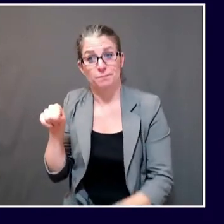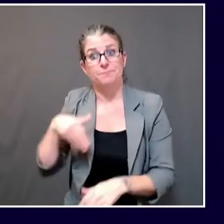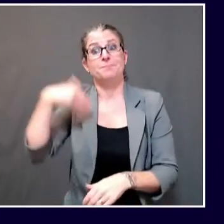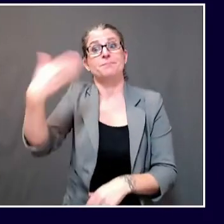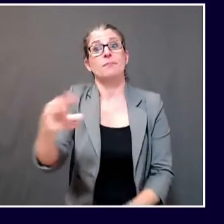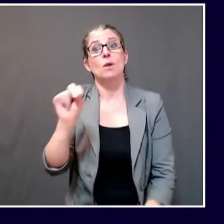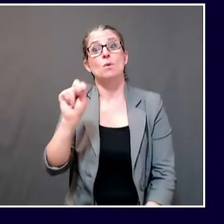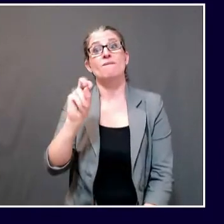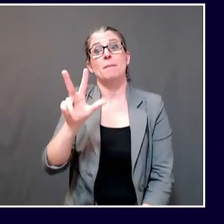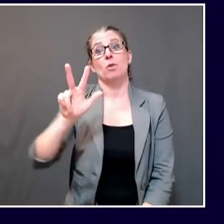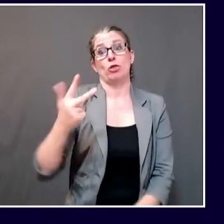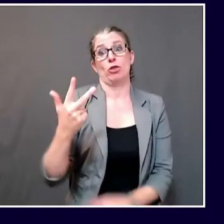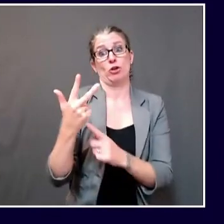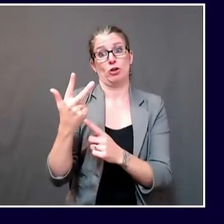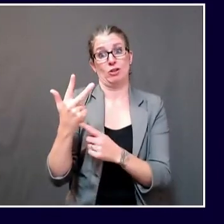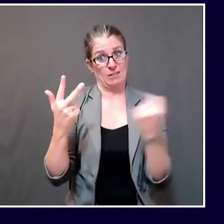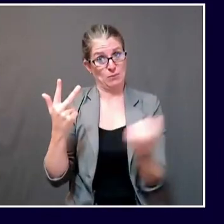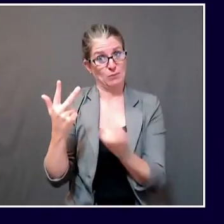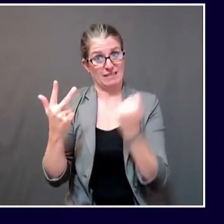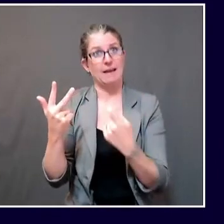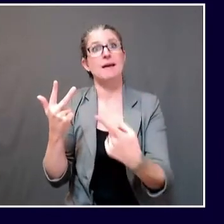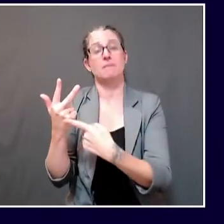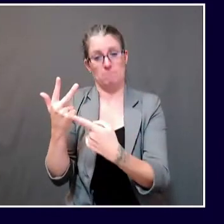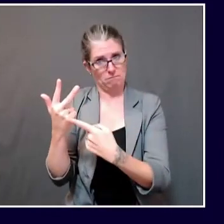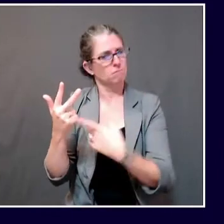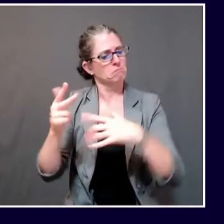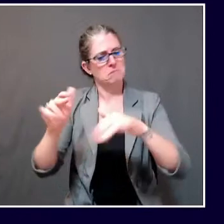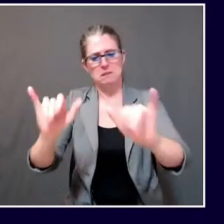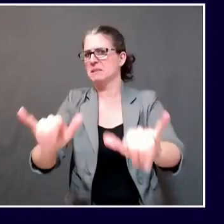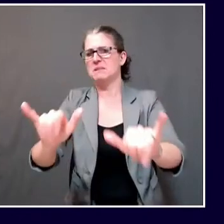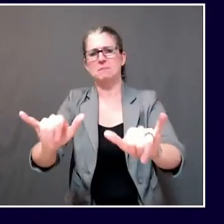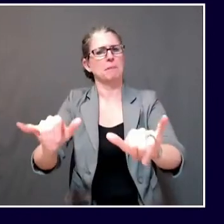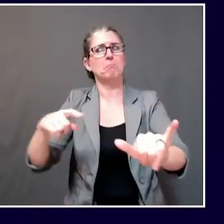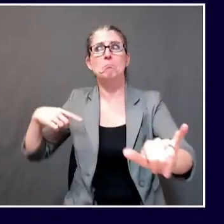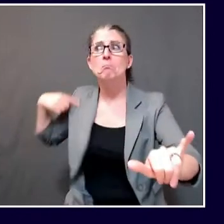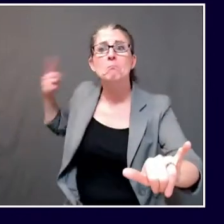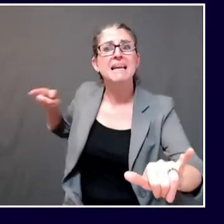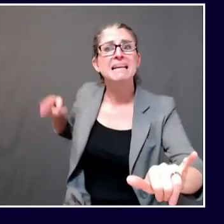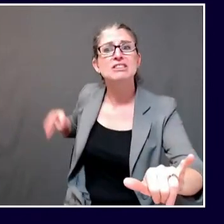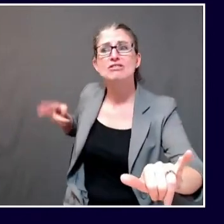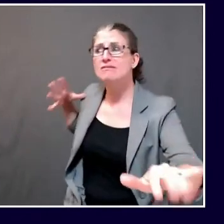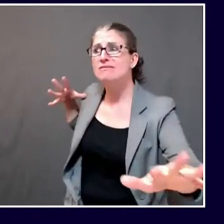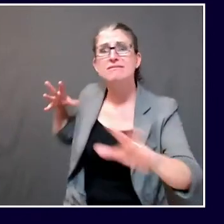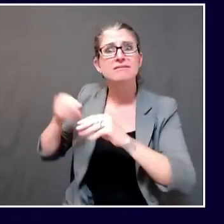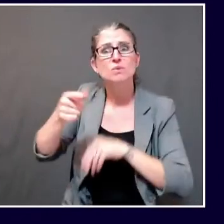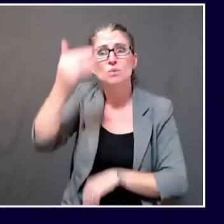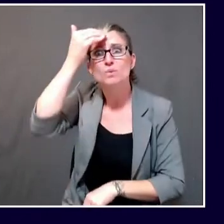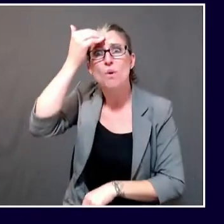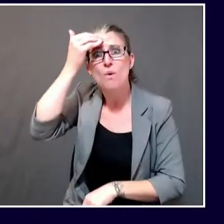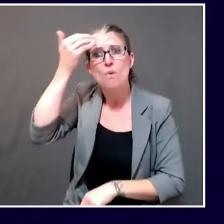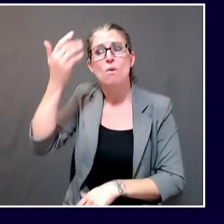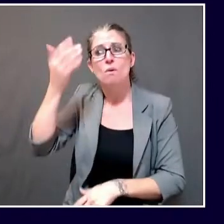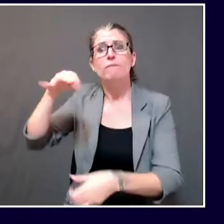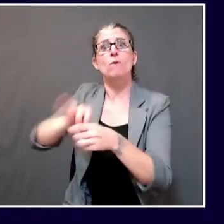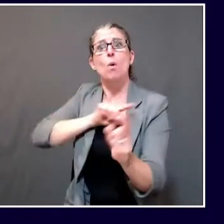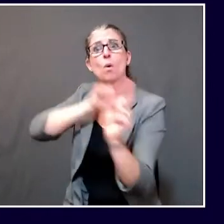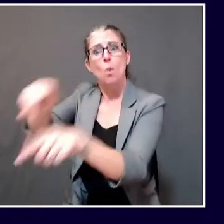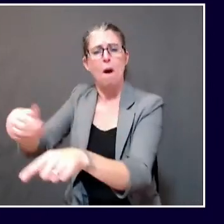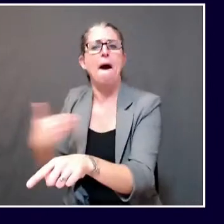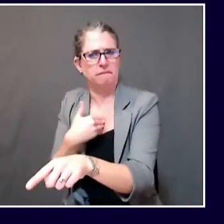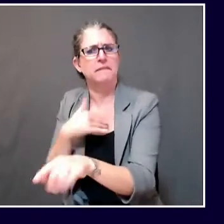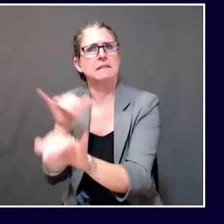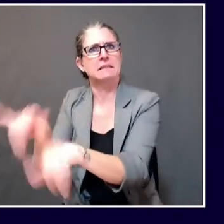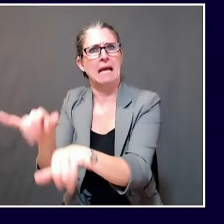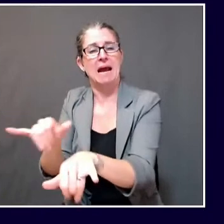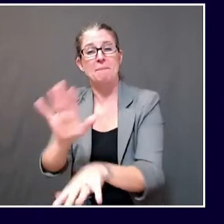in-person voting. Voters should allow for some additional time to complete the voting process, as wait times are expected to be longer than usual due to the capacity